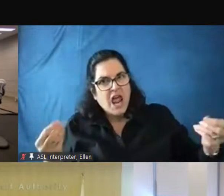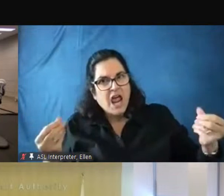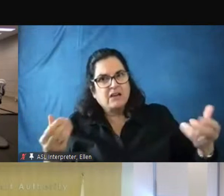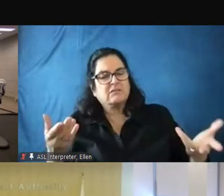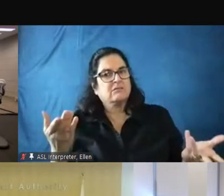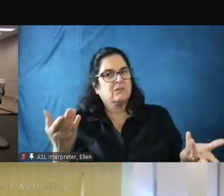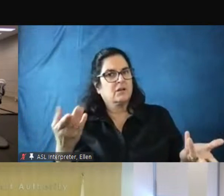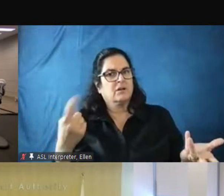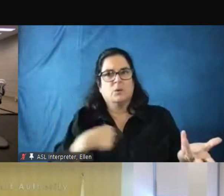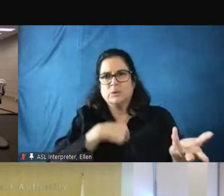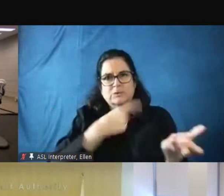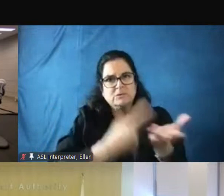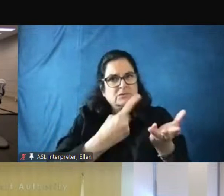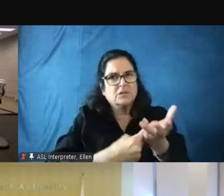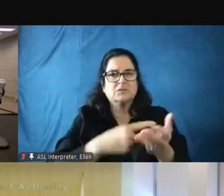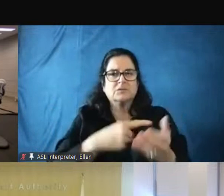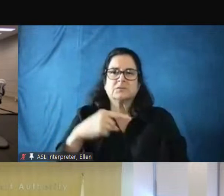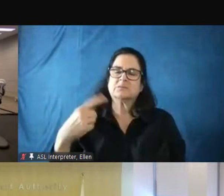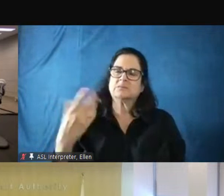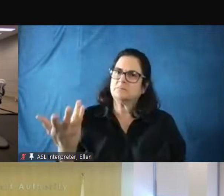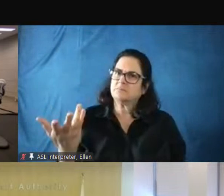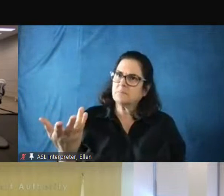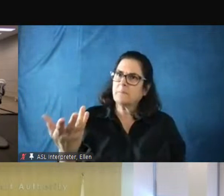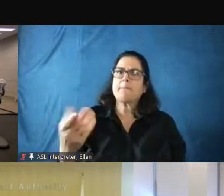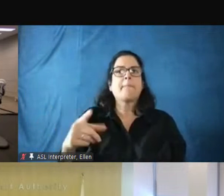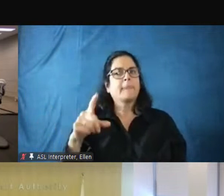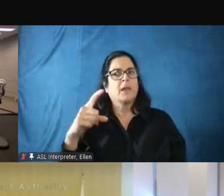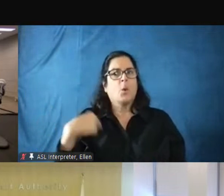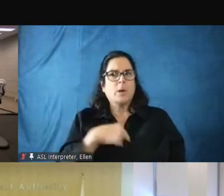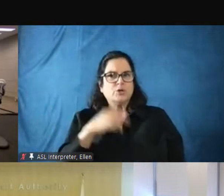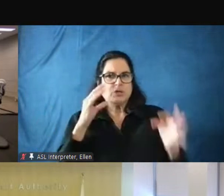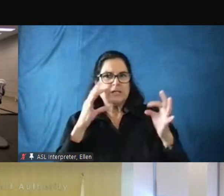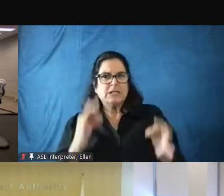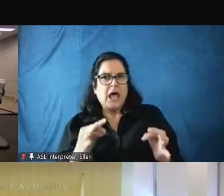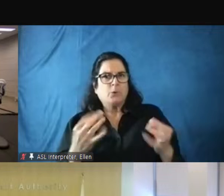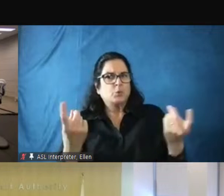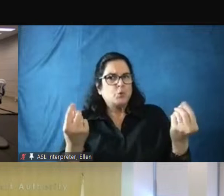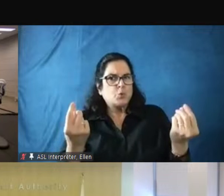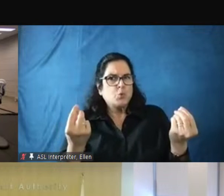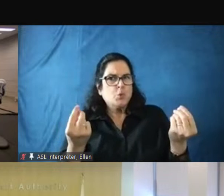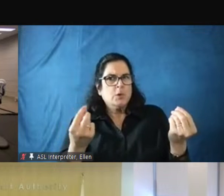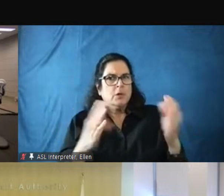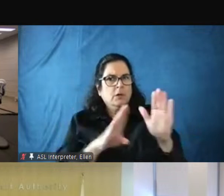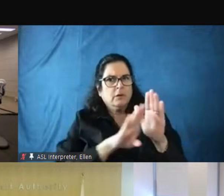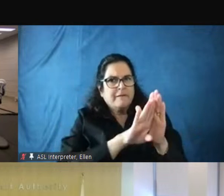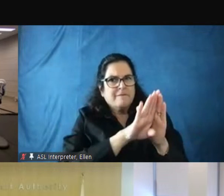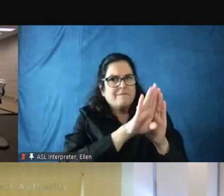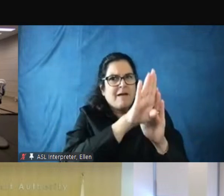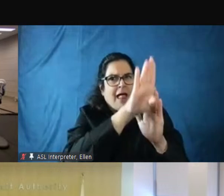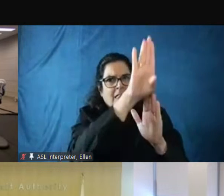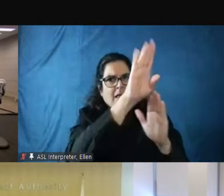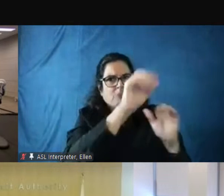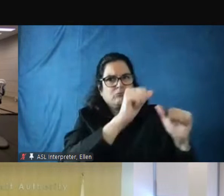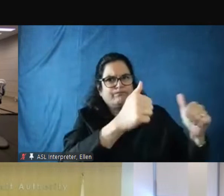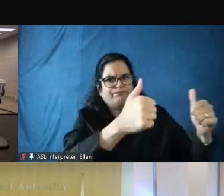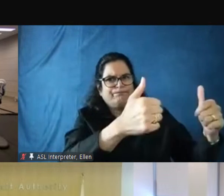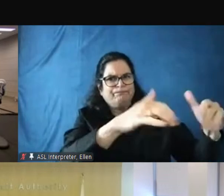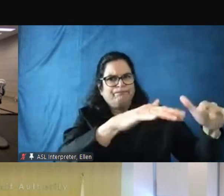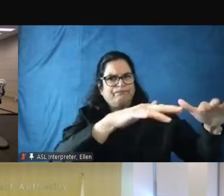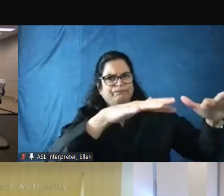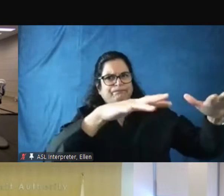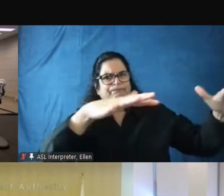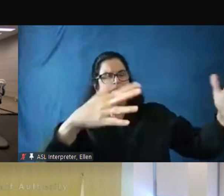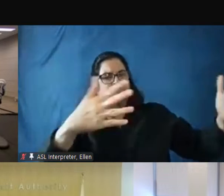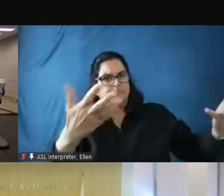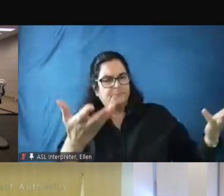that I feel if we could have more of a say in what to do and how to do it, we might be able to move those opportunities